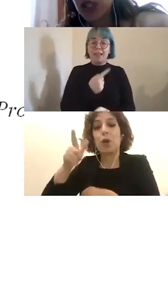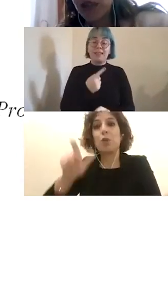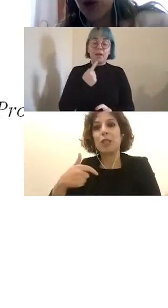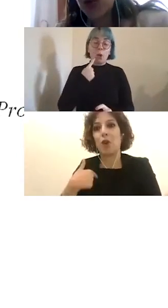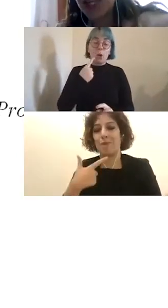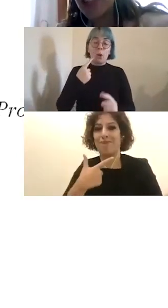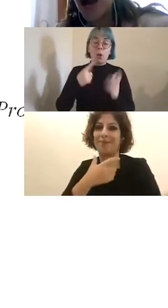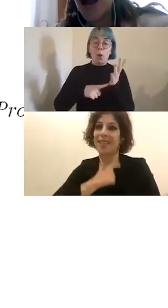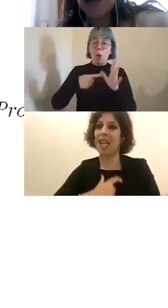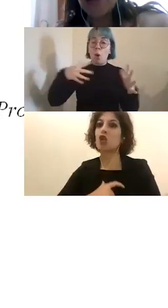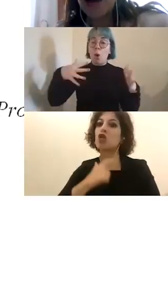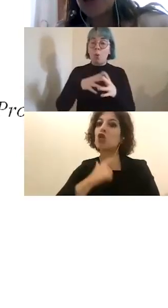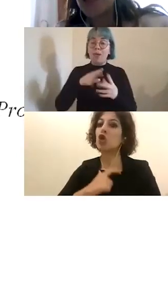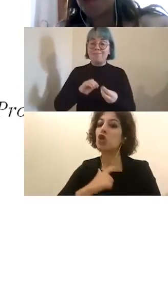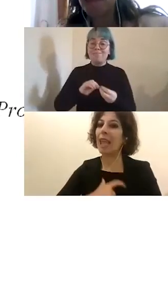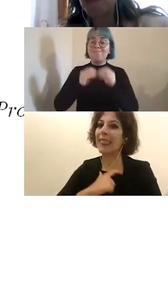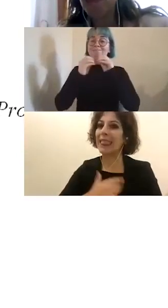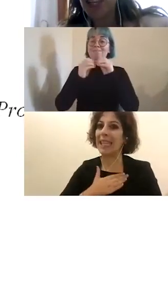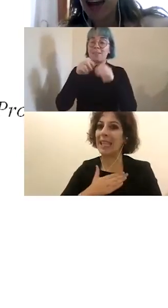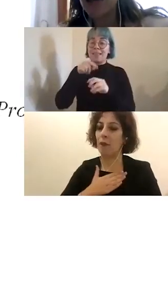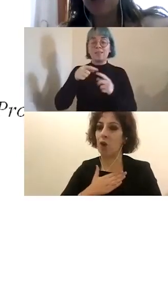this principle, that is to say that